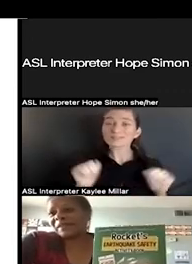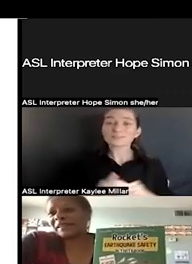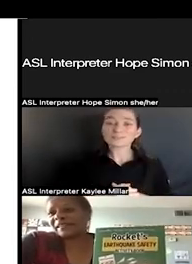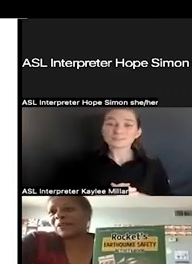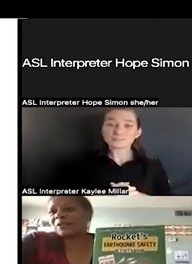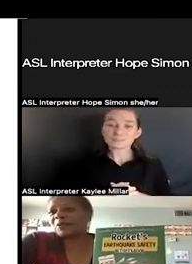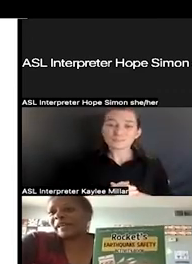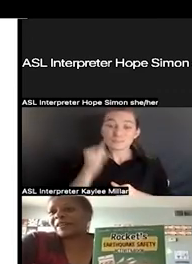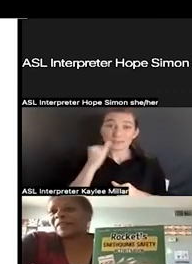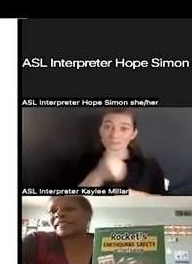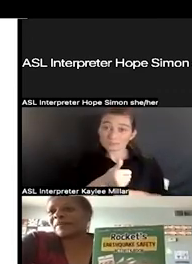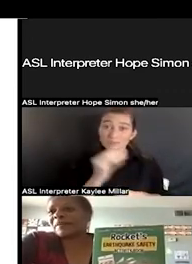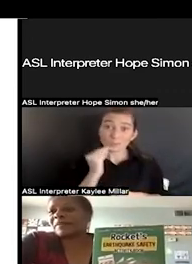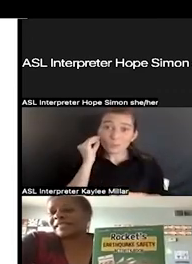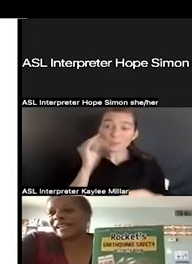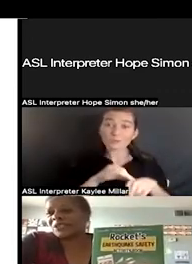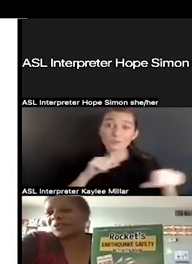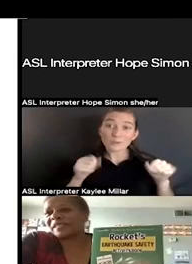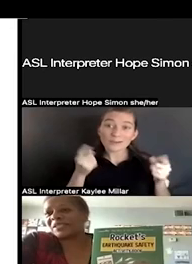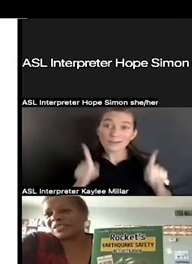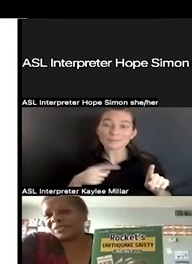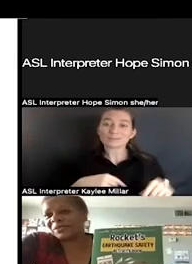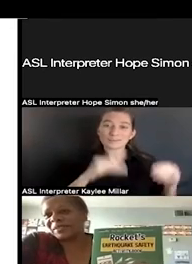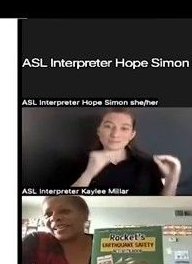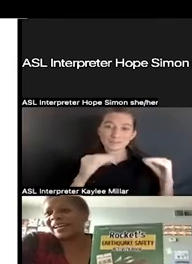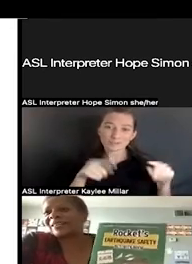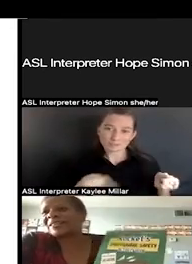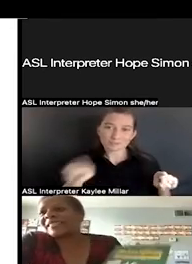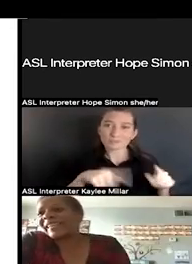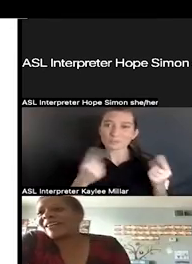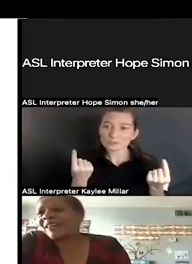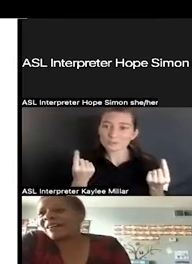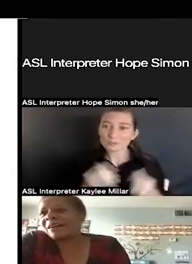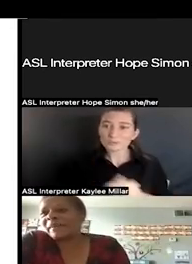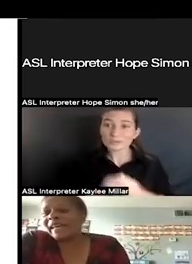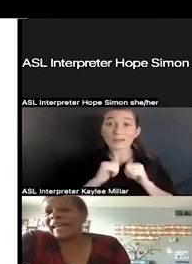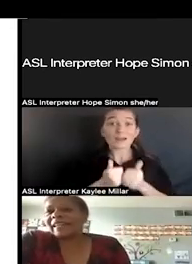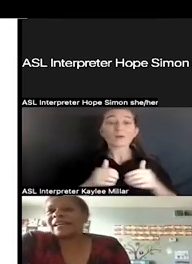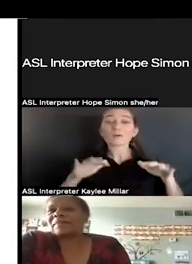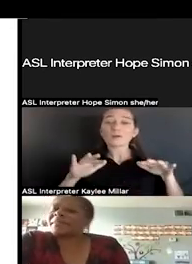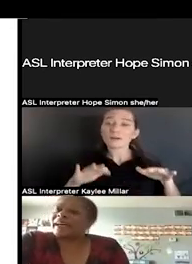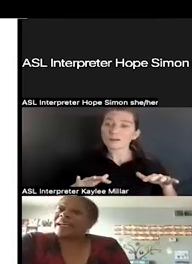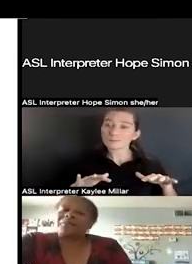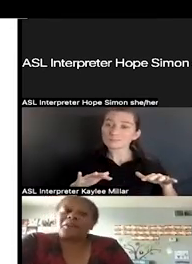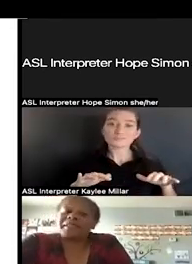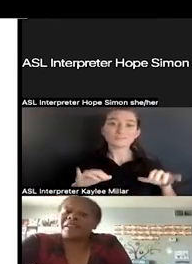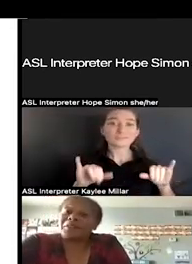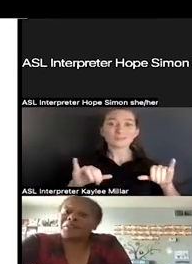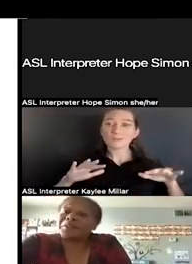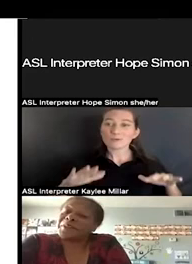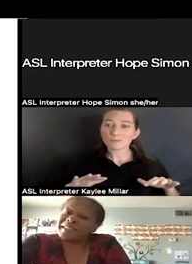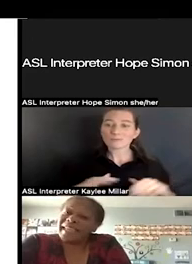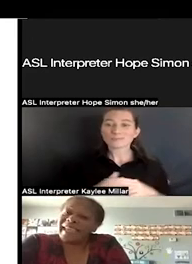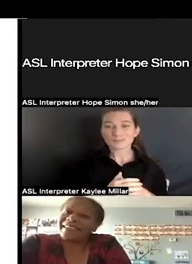of an earthquake or any type of disaster, what to do, how to stay calm. And I am very